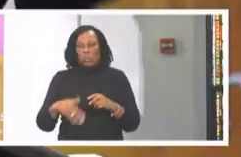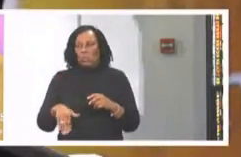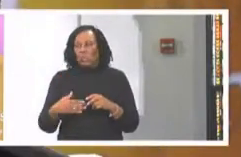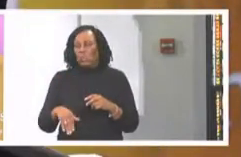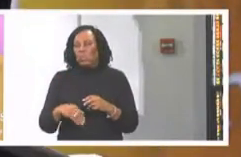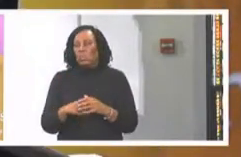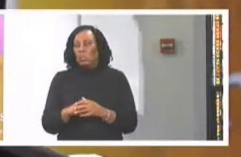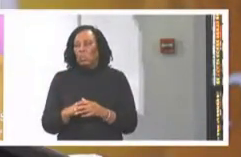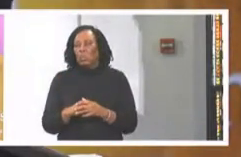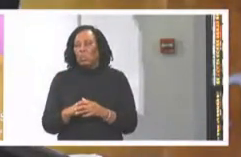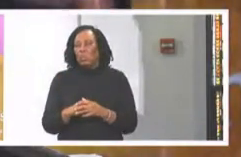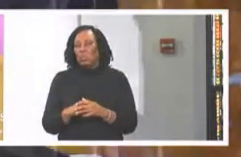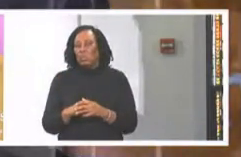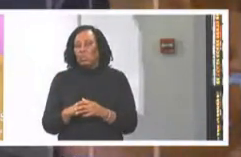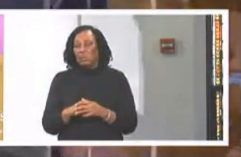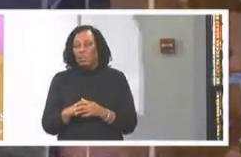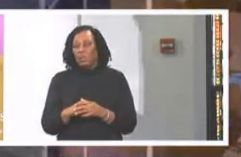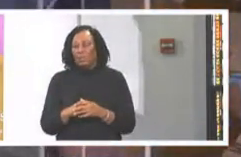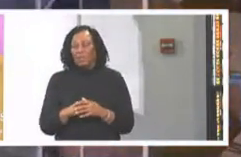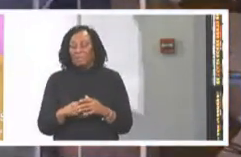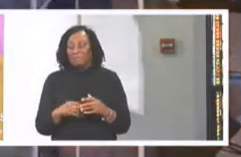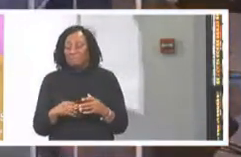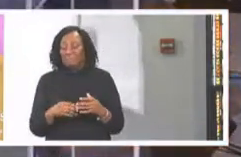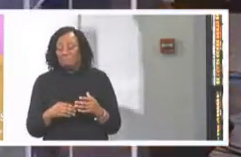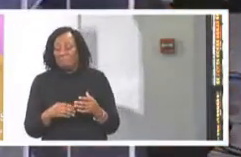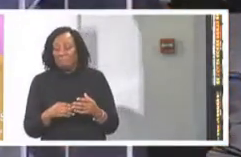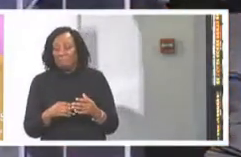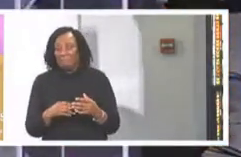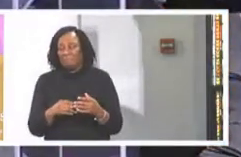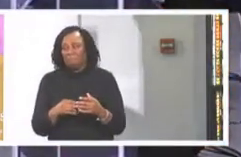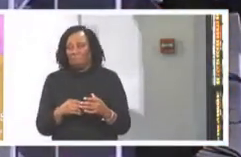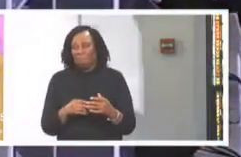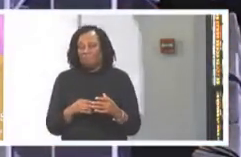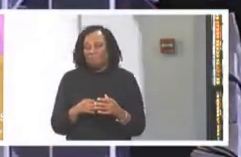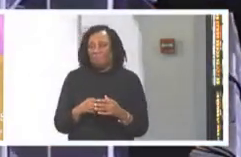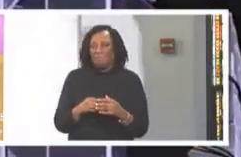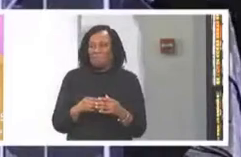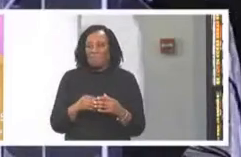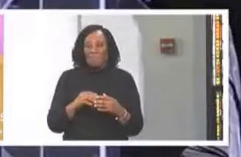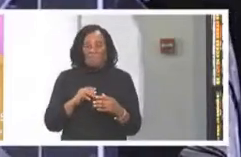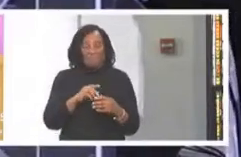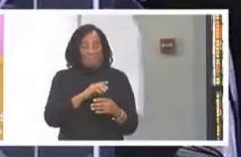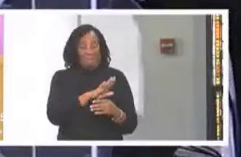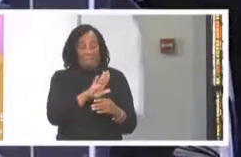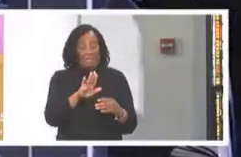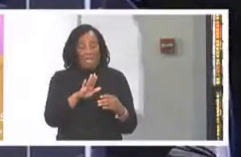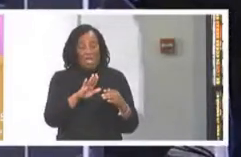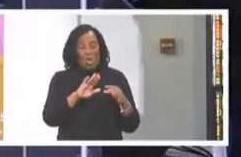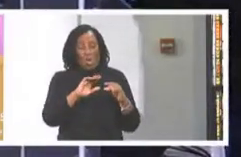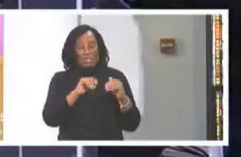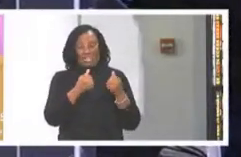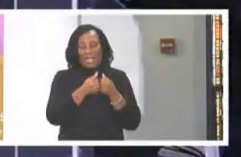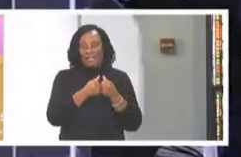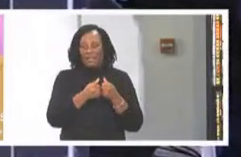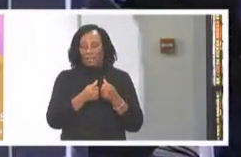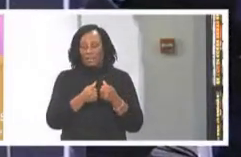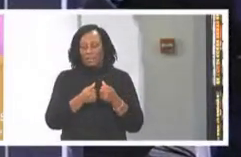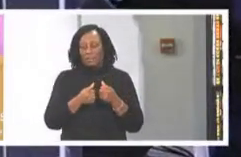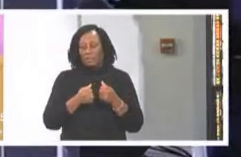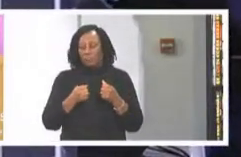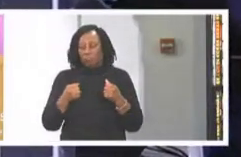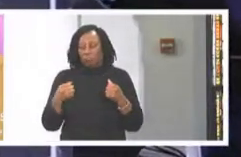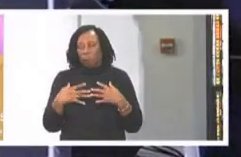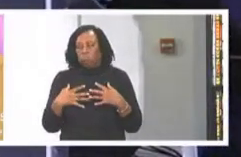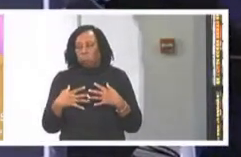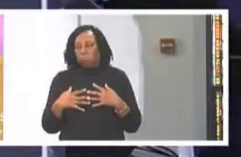Their giants seemed so big. Their challenges were intimidating.